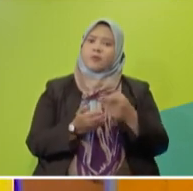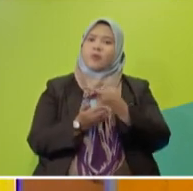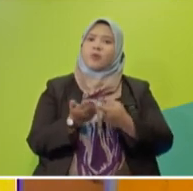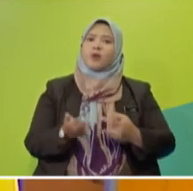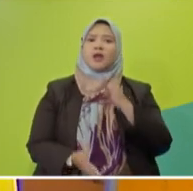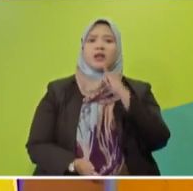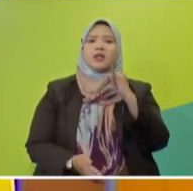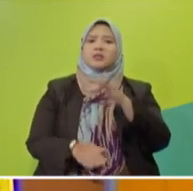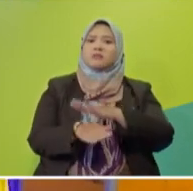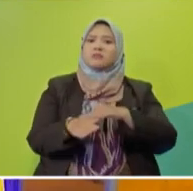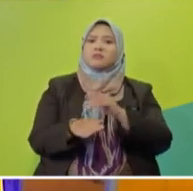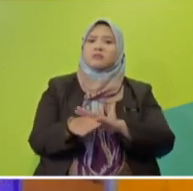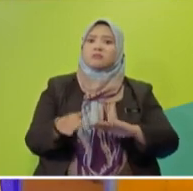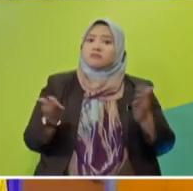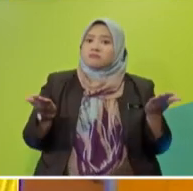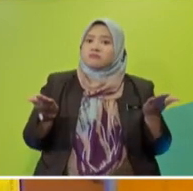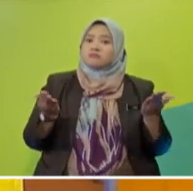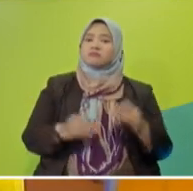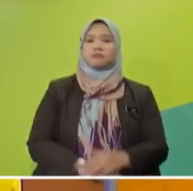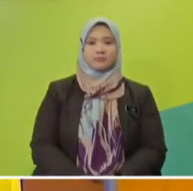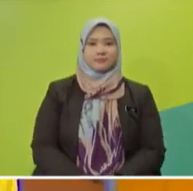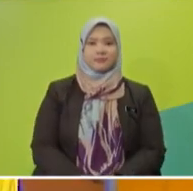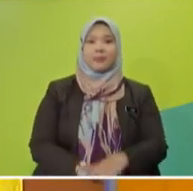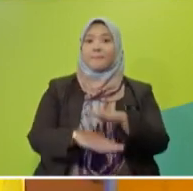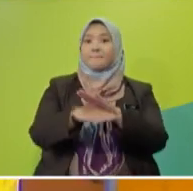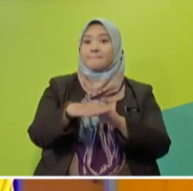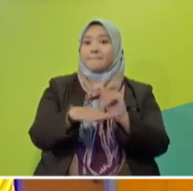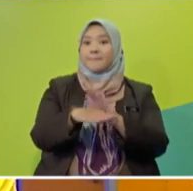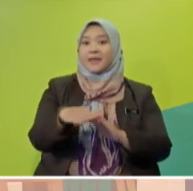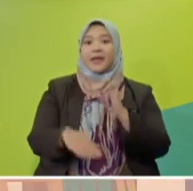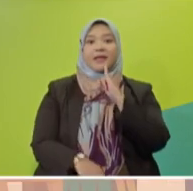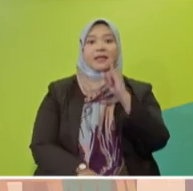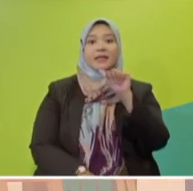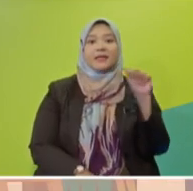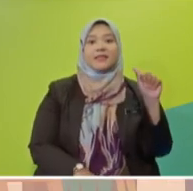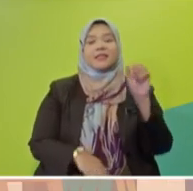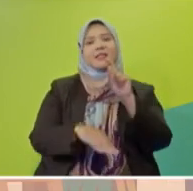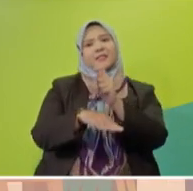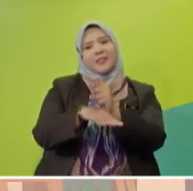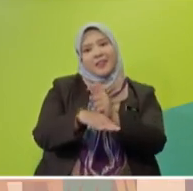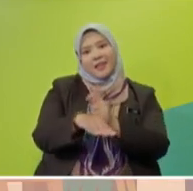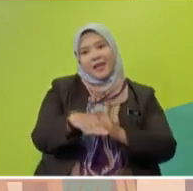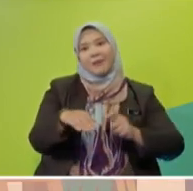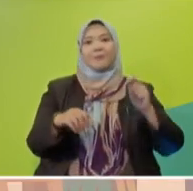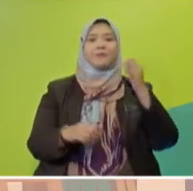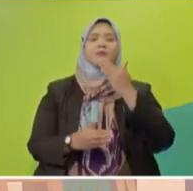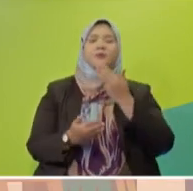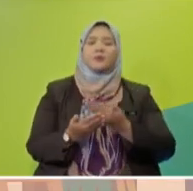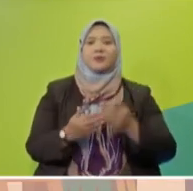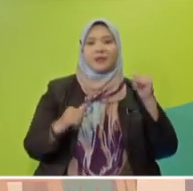show, we need to know what is pet. A pet is a tamed animal which is kept at home for companion or pleasure.